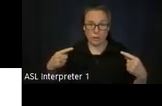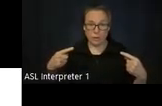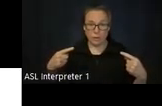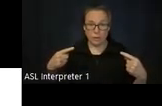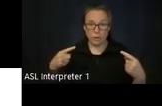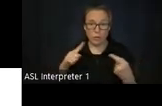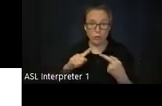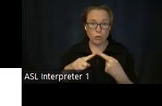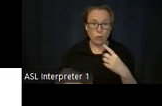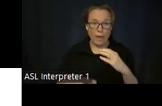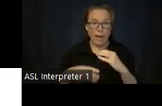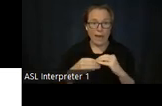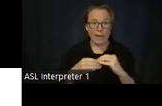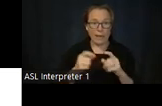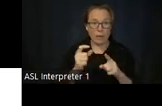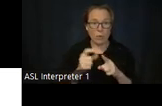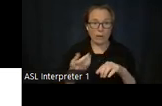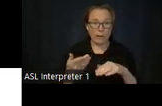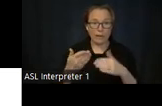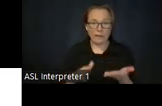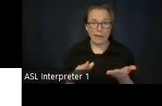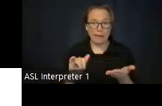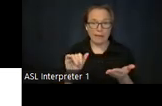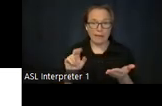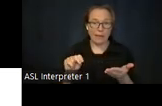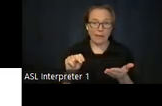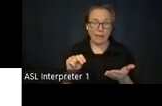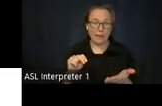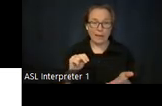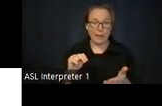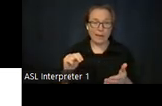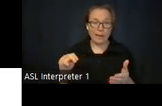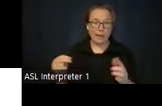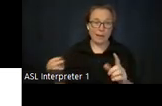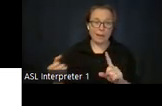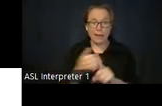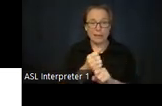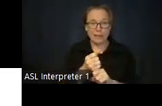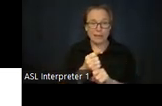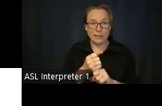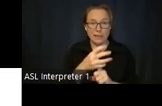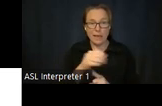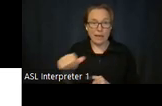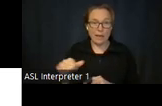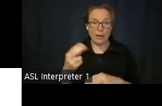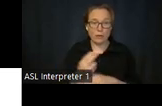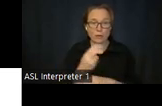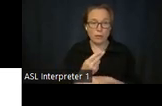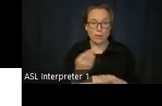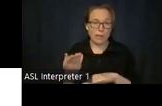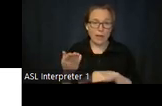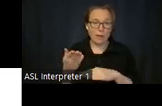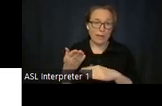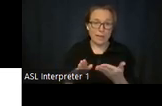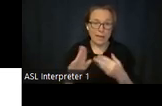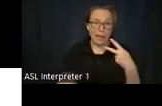of death in custody and use of deadly force that do not result in death on an ongoing basis to this section